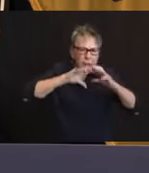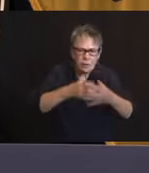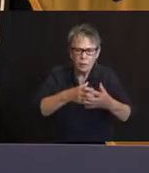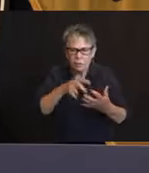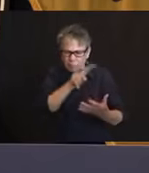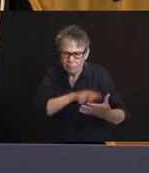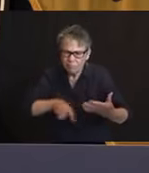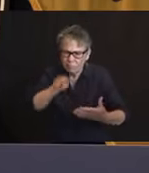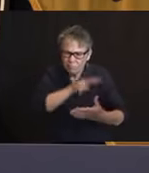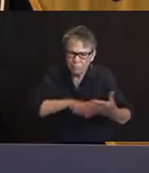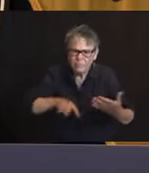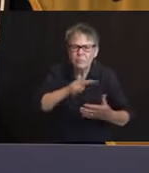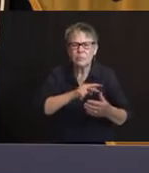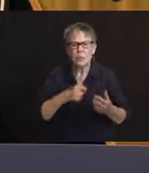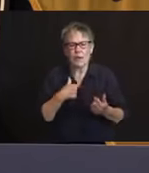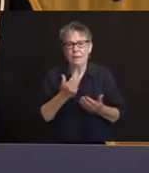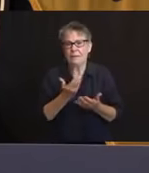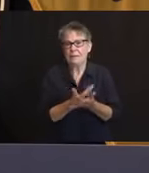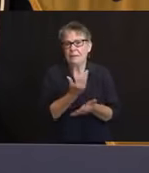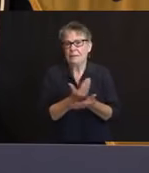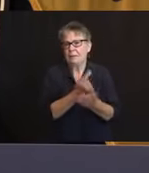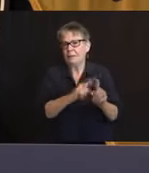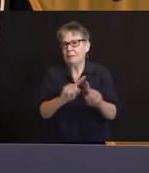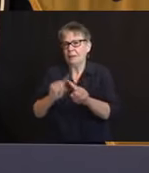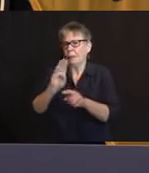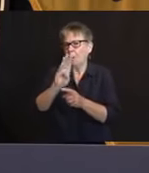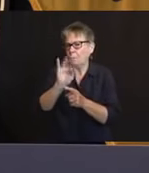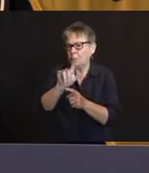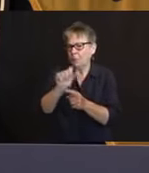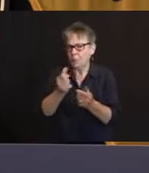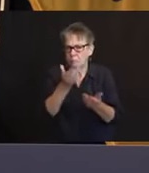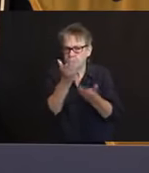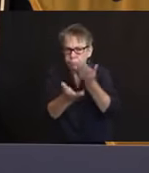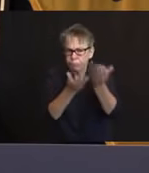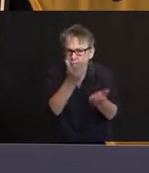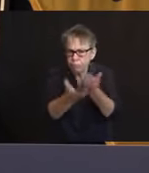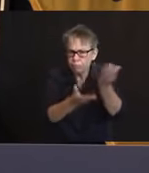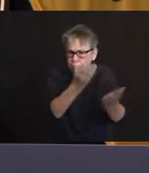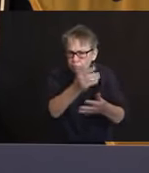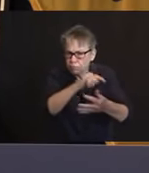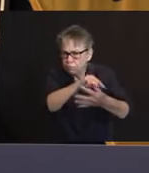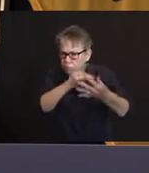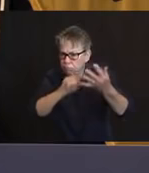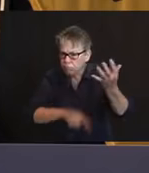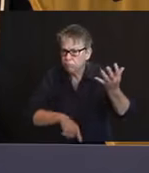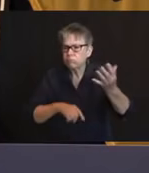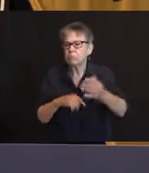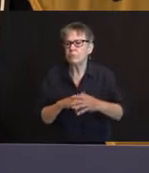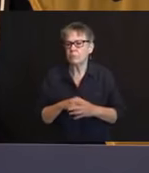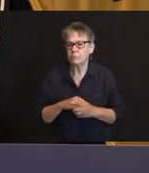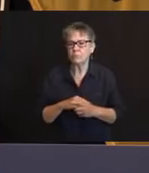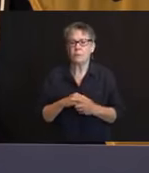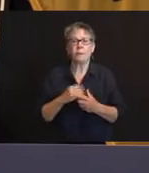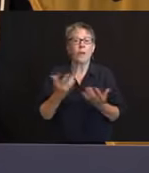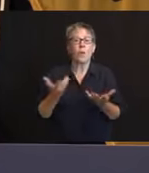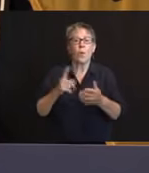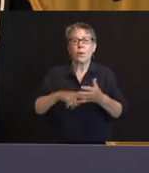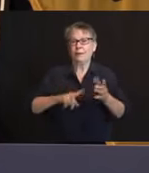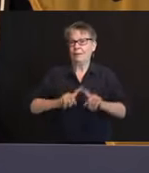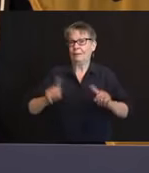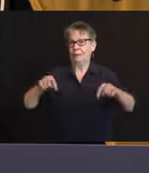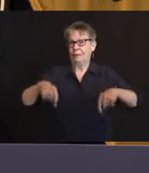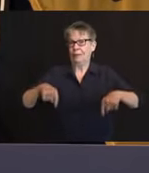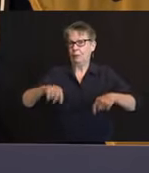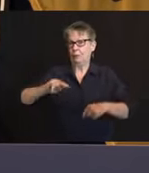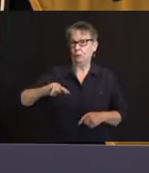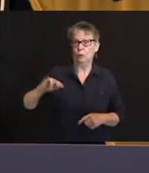through committee today. I would also just note one difference that's unique to New Jersey is the constitutional structure and the ability for